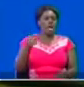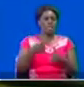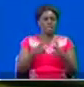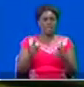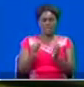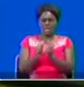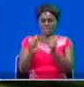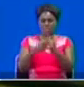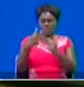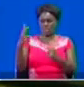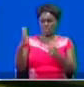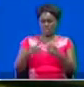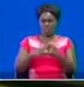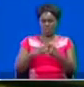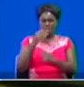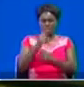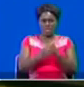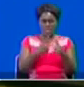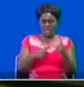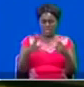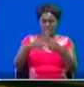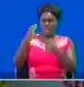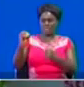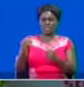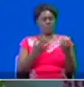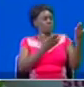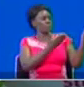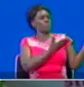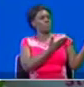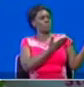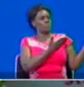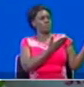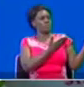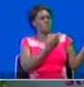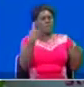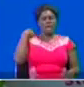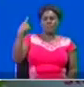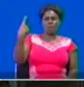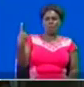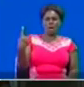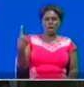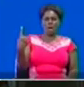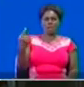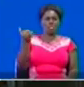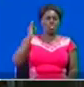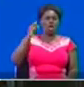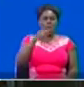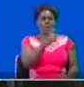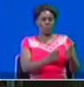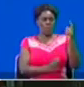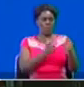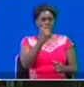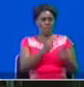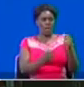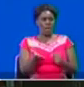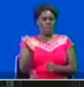1927 and has hit 90 years in the market. The brand, which retains the number one spot in the fruit yogurt segment, has revamped its